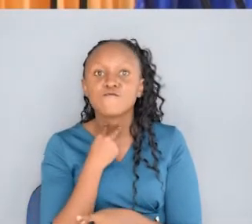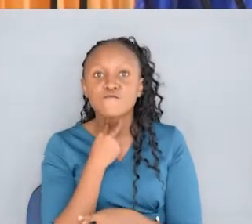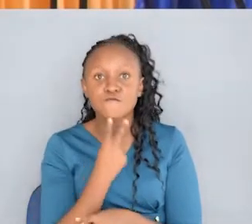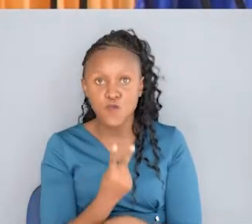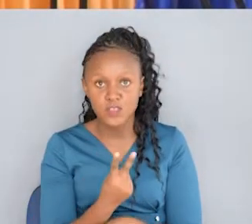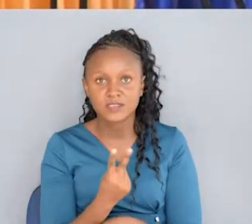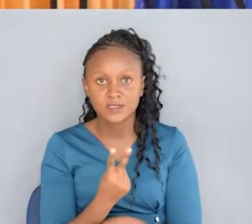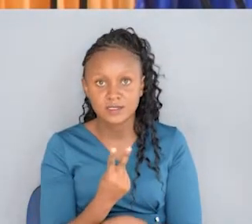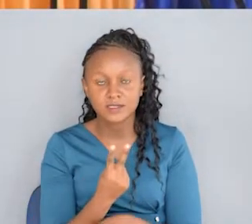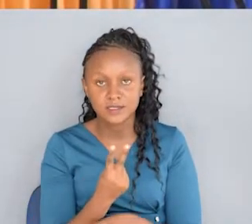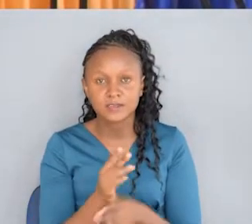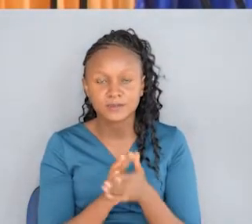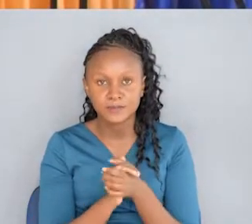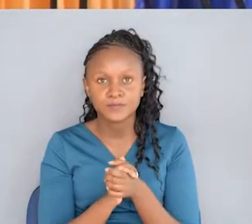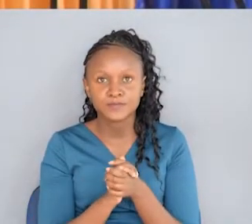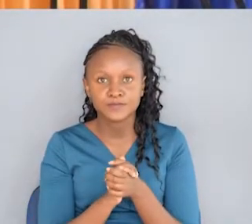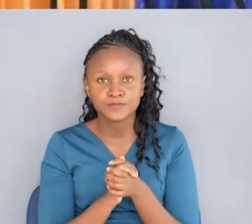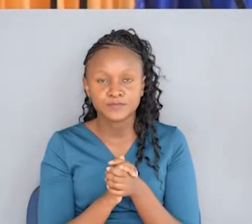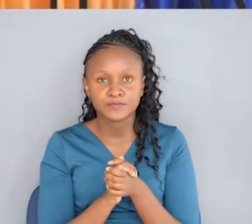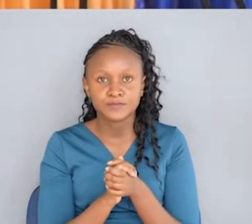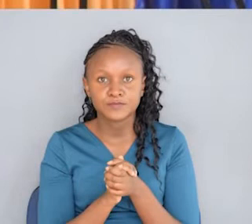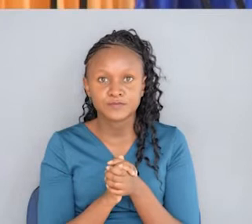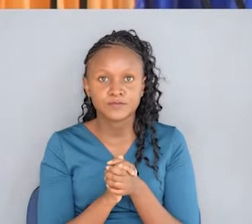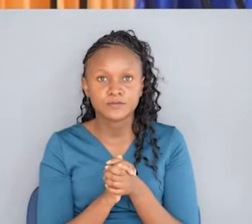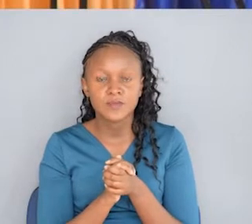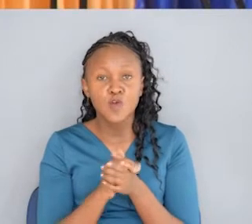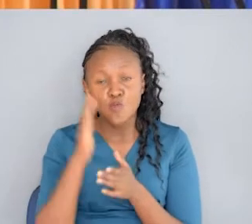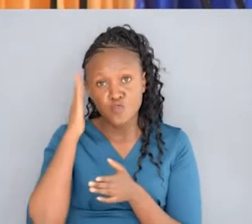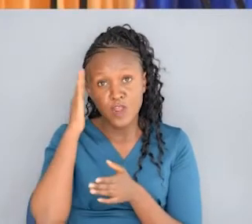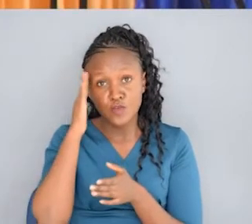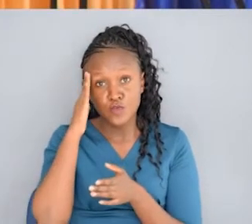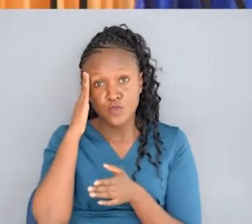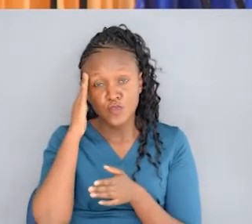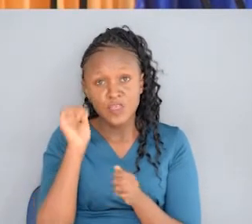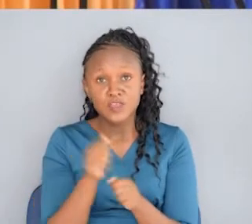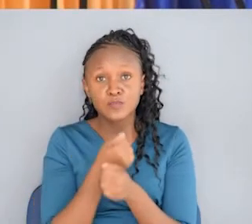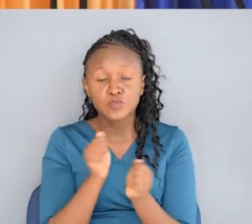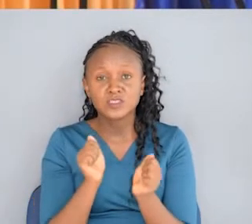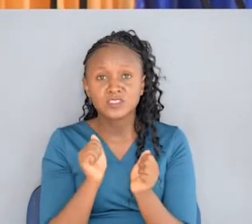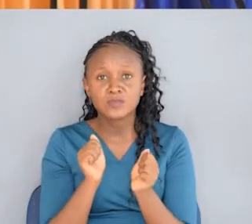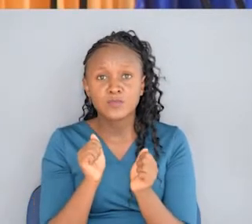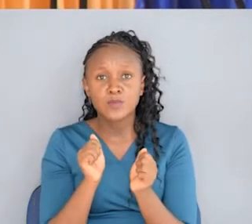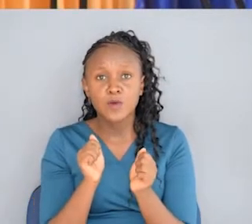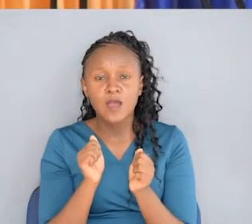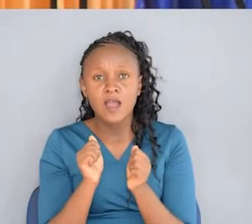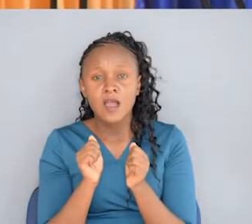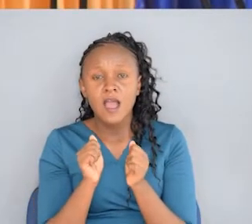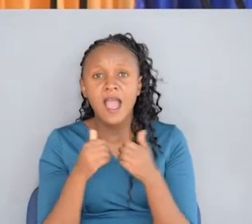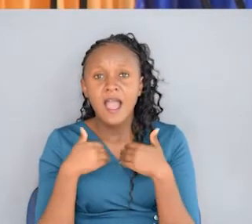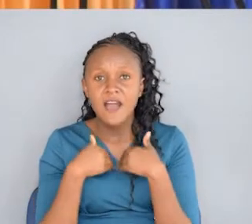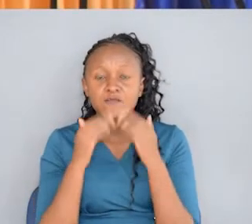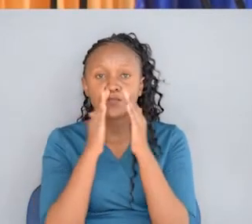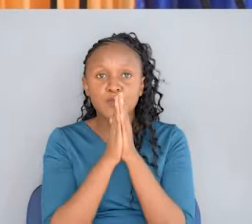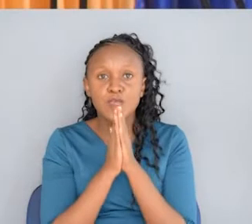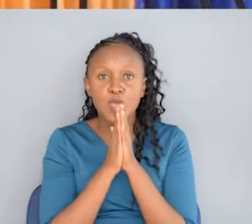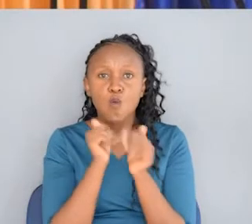them back to him. You know, we'll not have prayers that are frustrated. We'll have prayers that are hopeful because you are praying through his